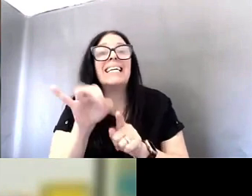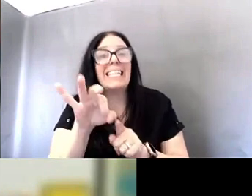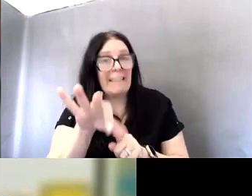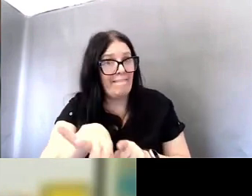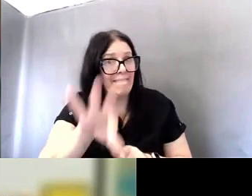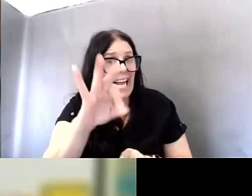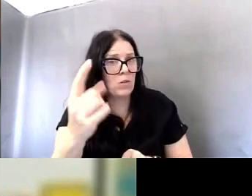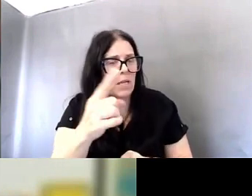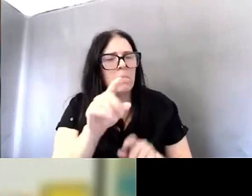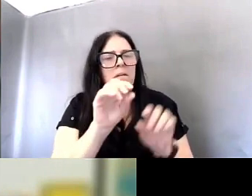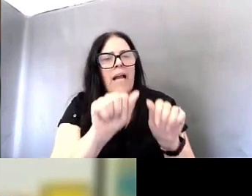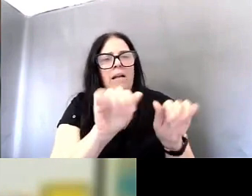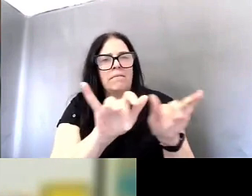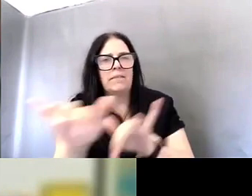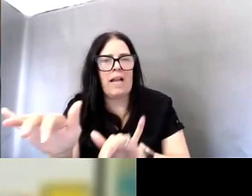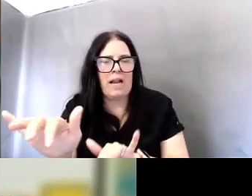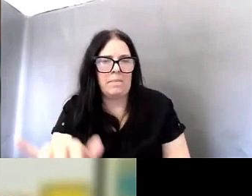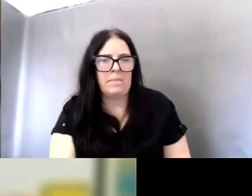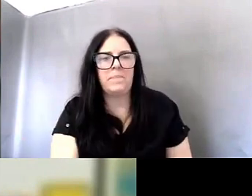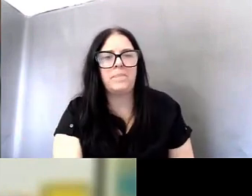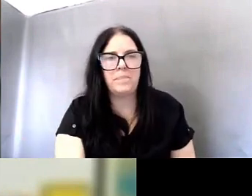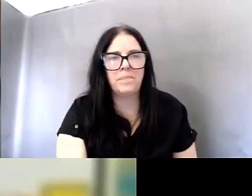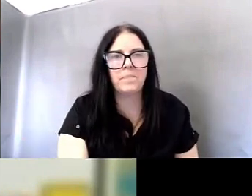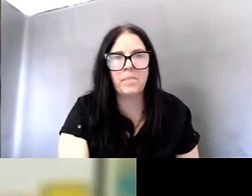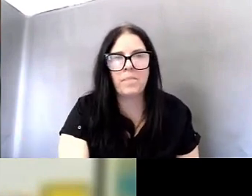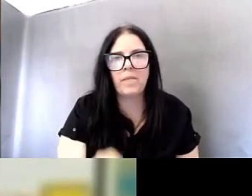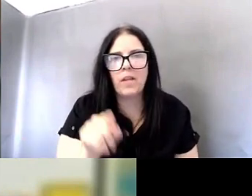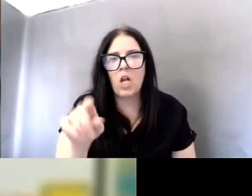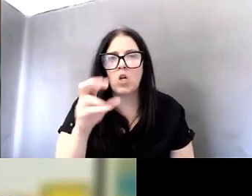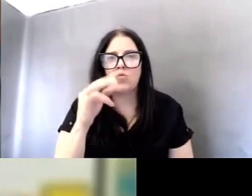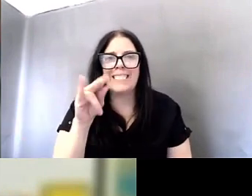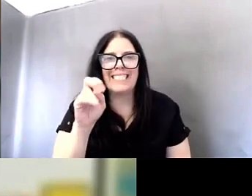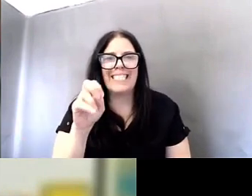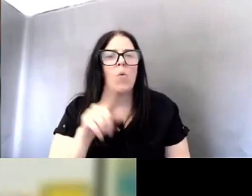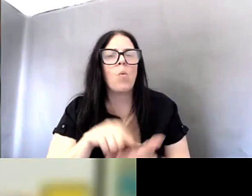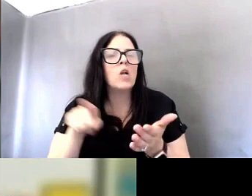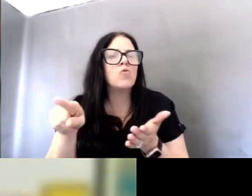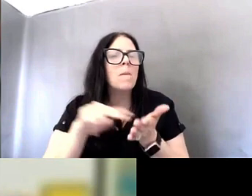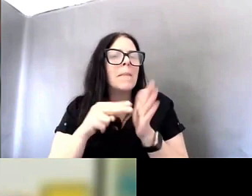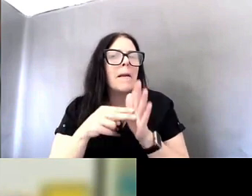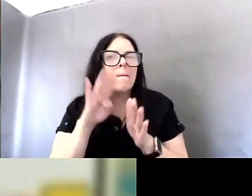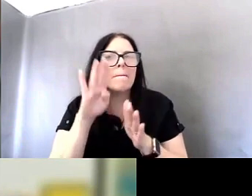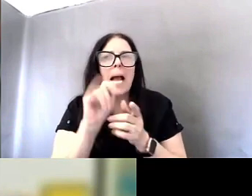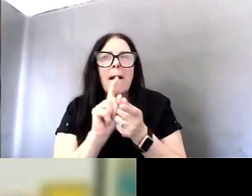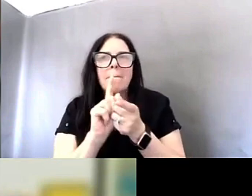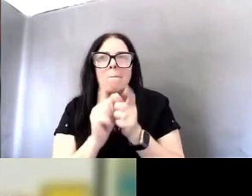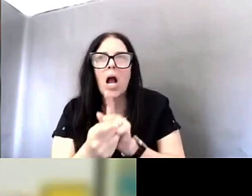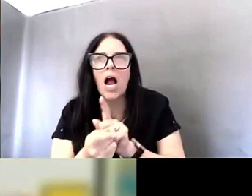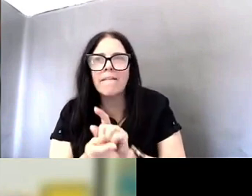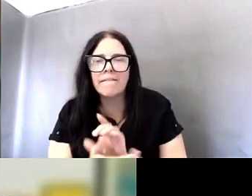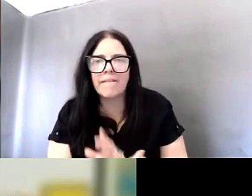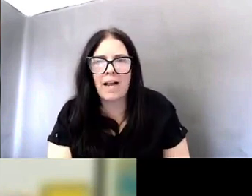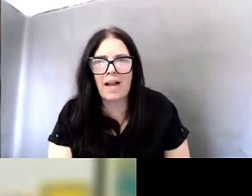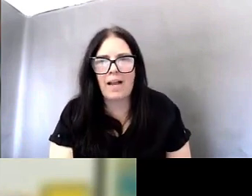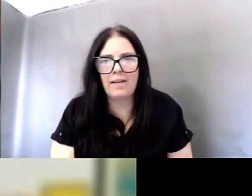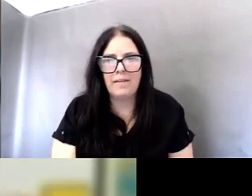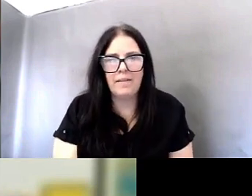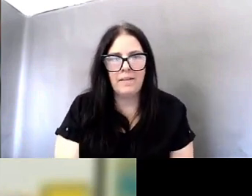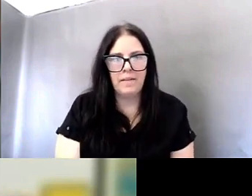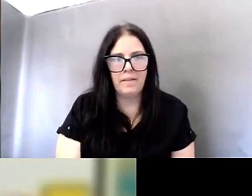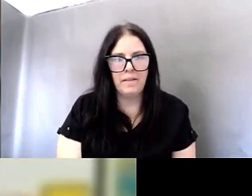the screen. And Christine, I'll kind of hand it over to you. What do we mean by modifiable? So